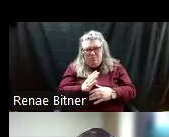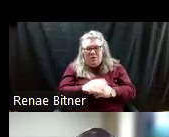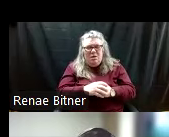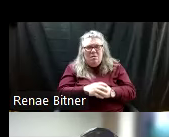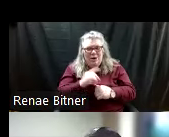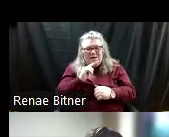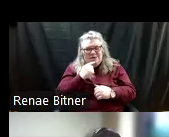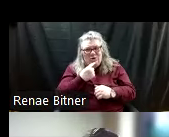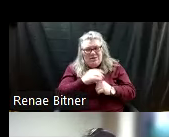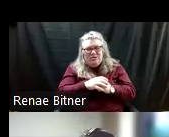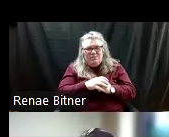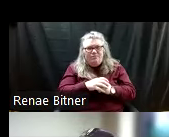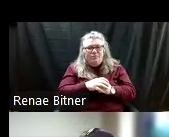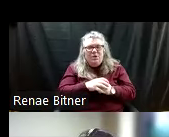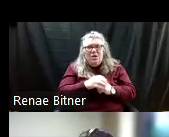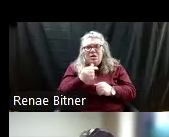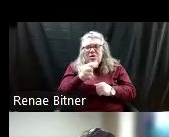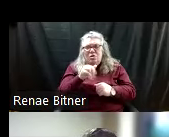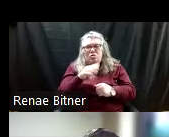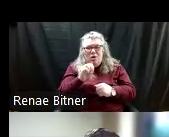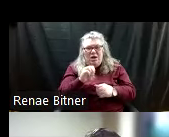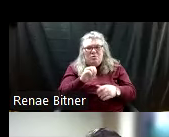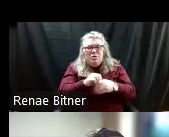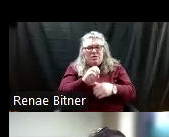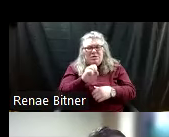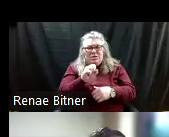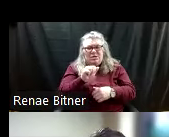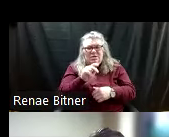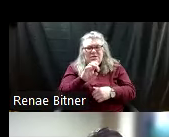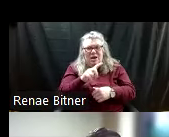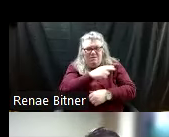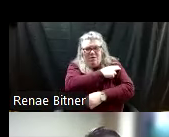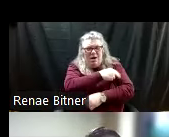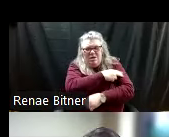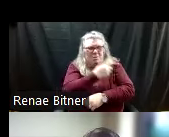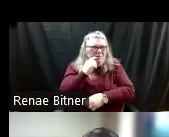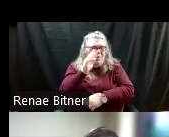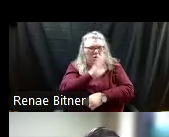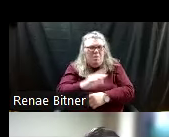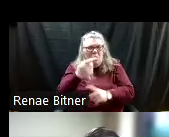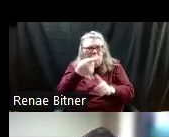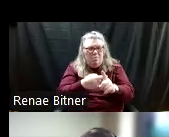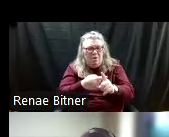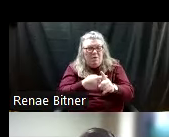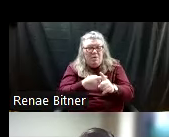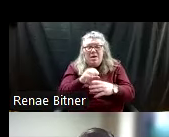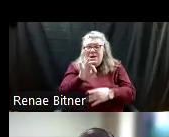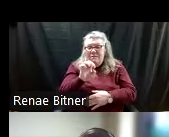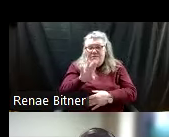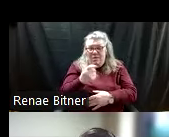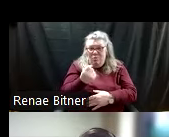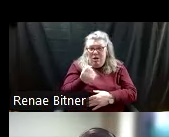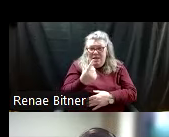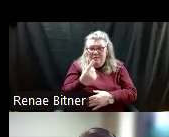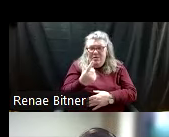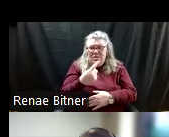So Grace was in Sanford Hospital for about a month. On February 11th, we were released